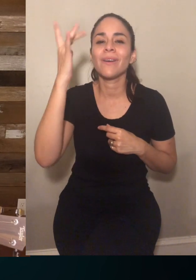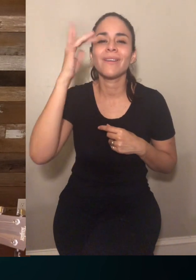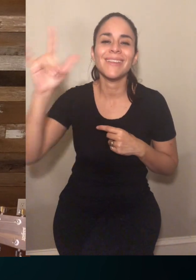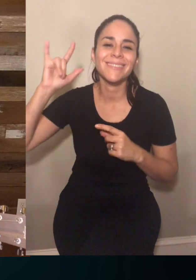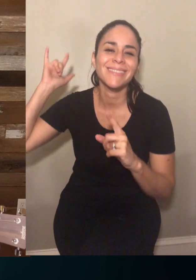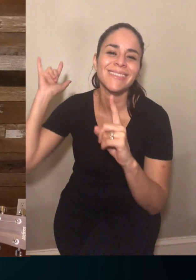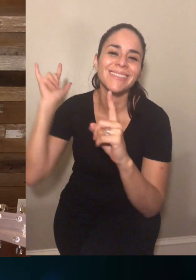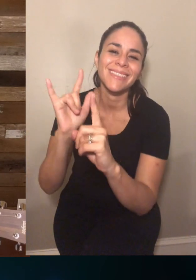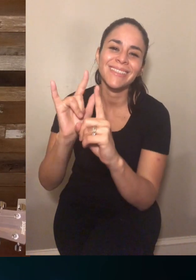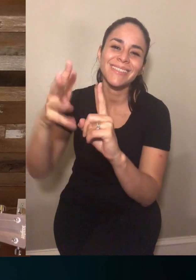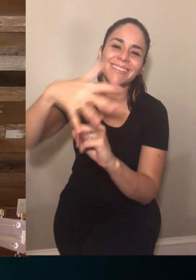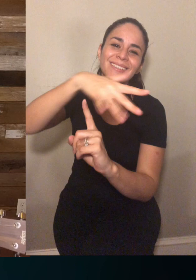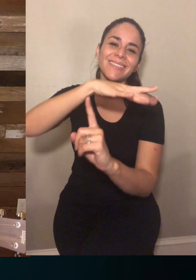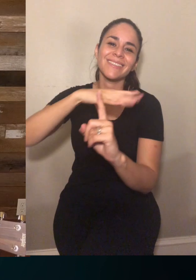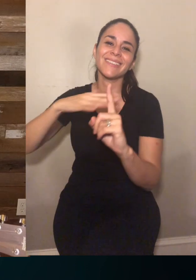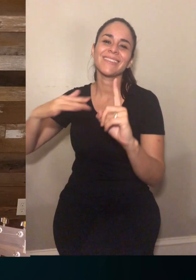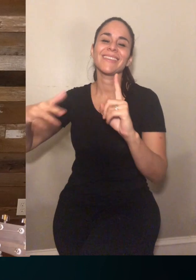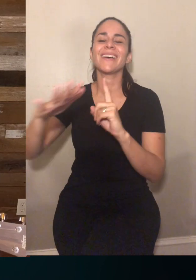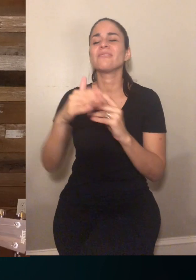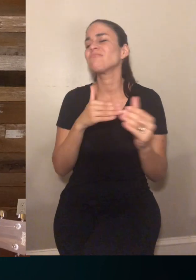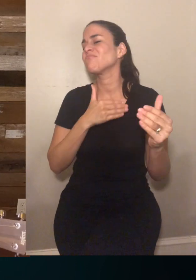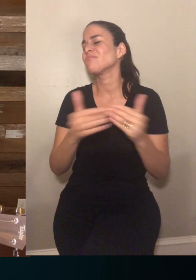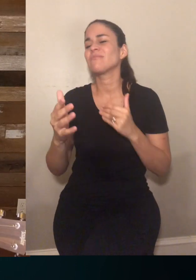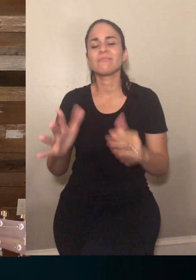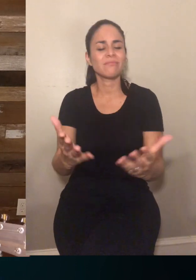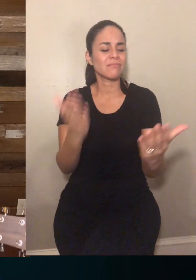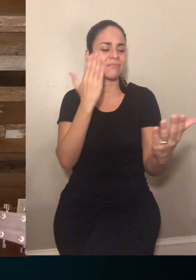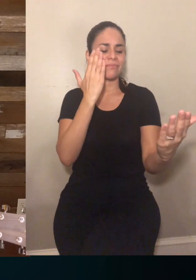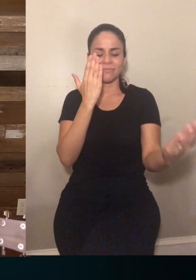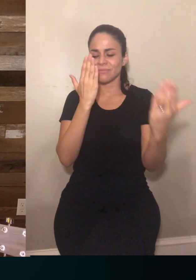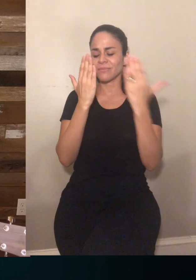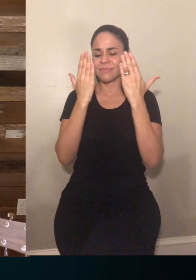love surrounds me in the eye of the storm.